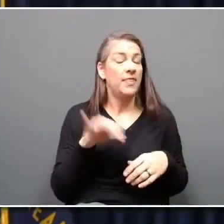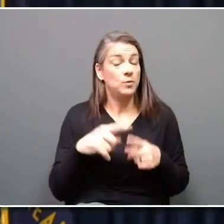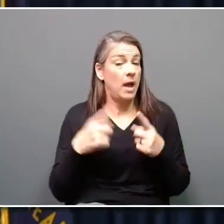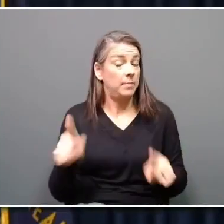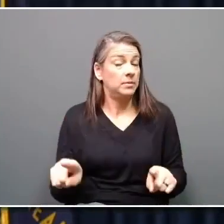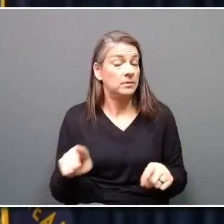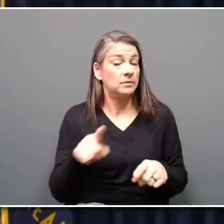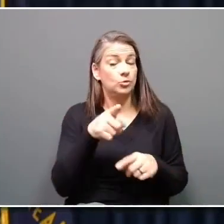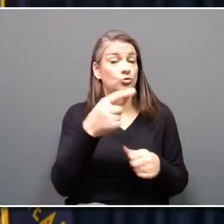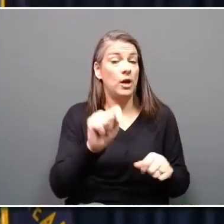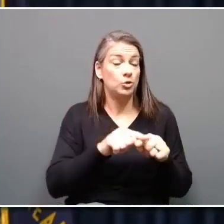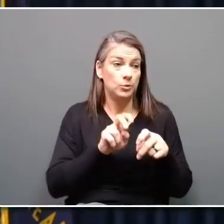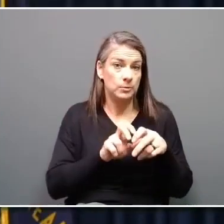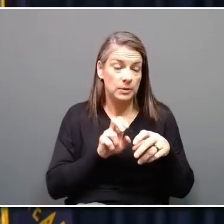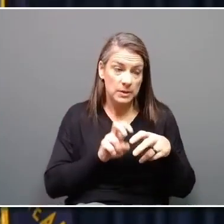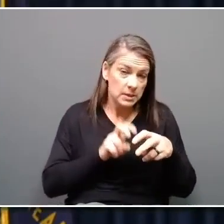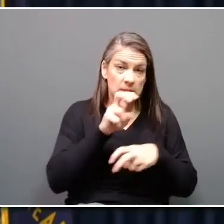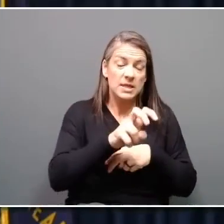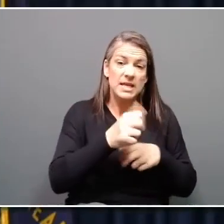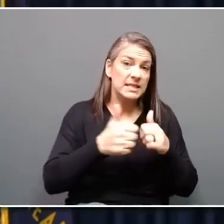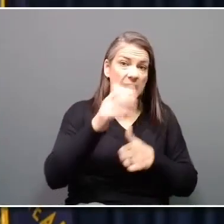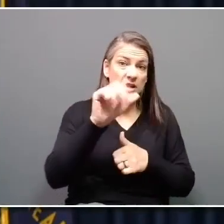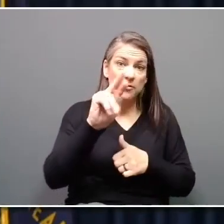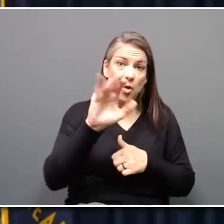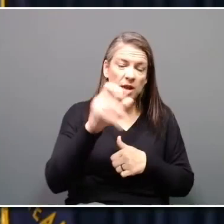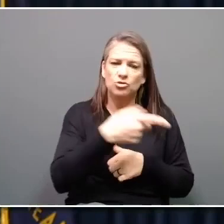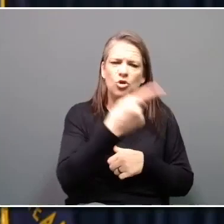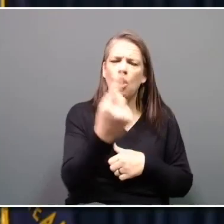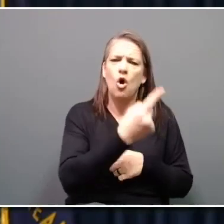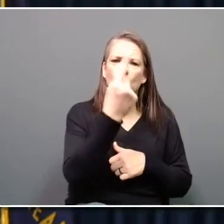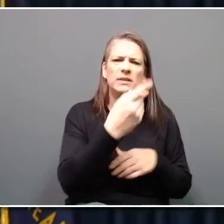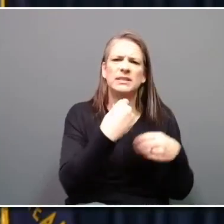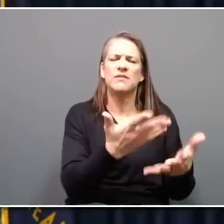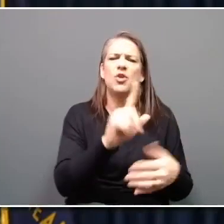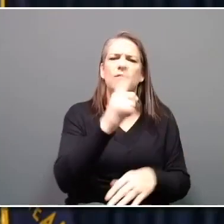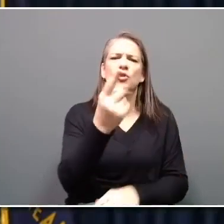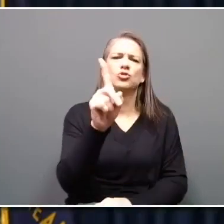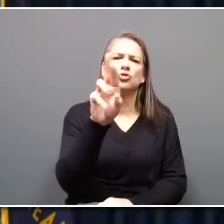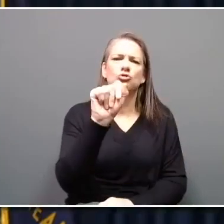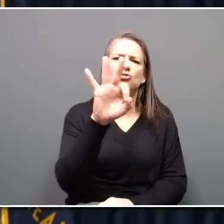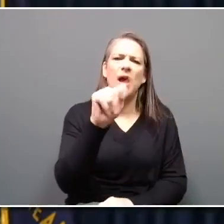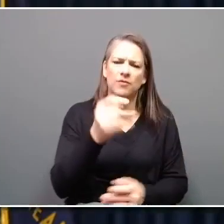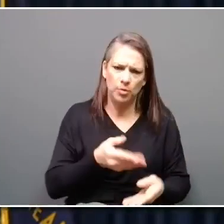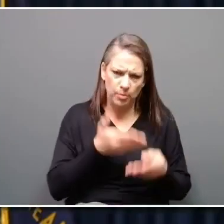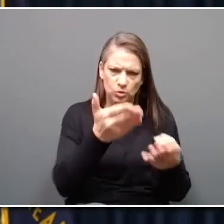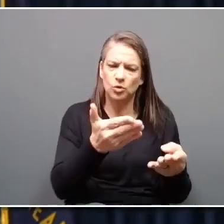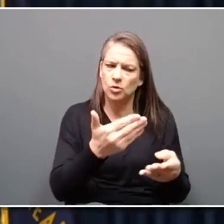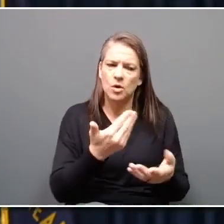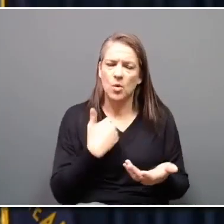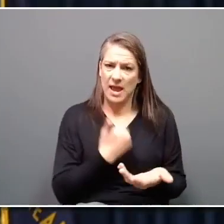to leapfrog the executive branch, which has always provided the first draft proposal. We have a whole huge staff to do it, and there's a